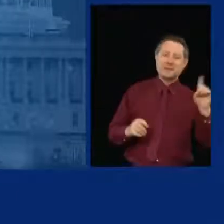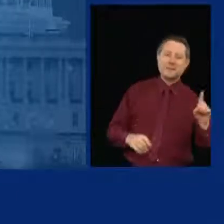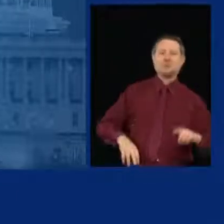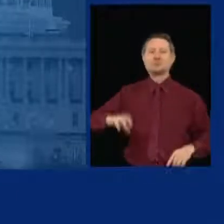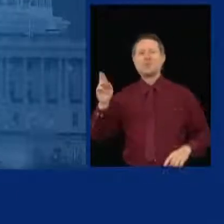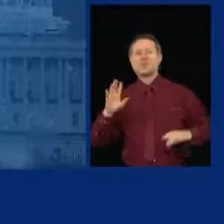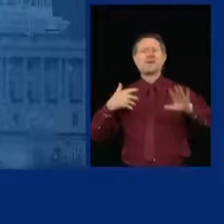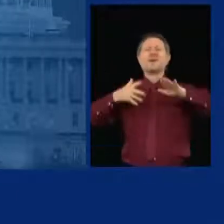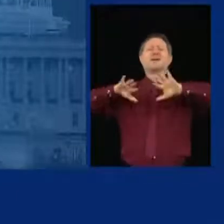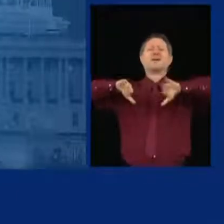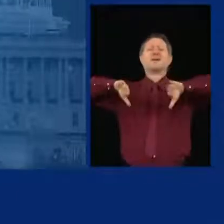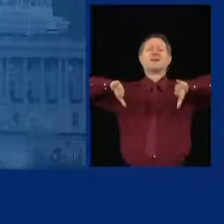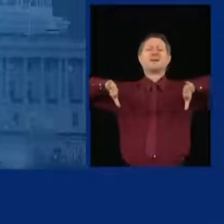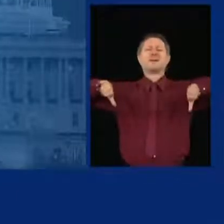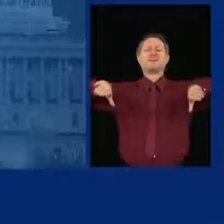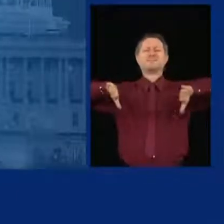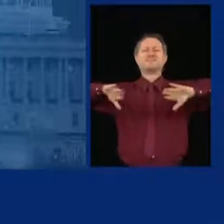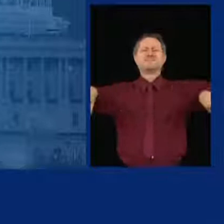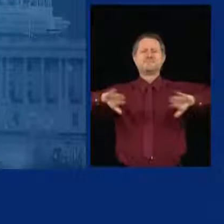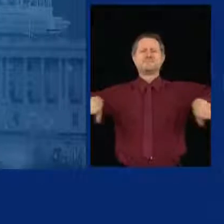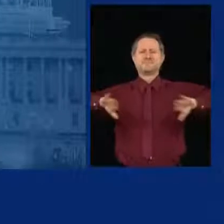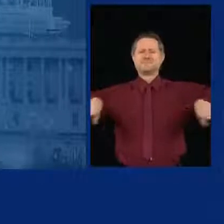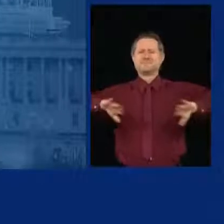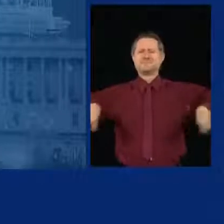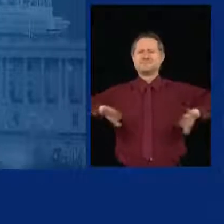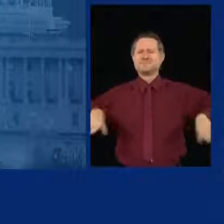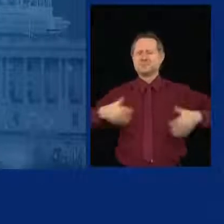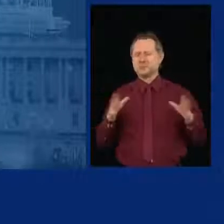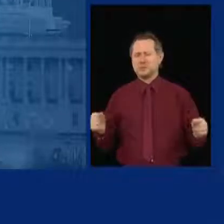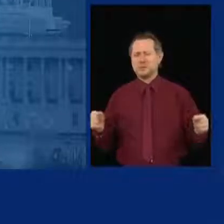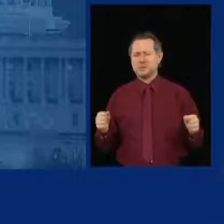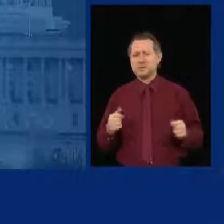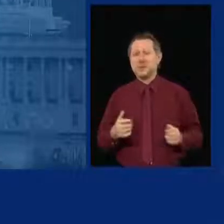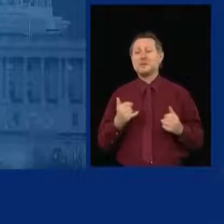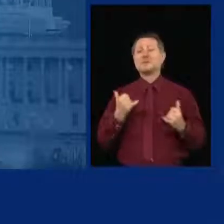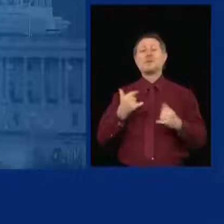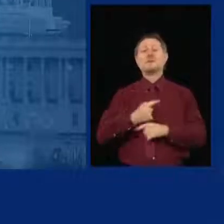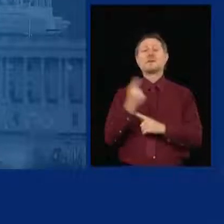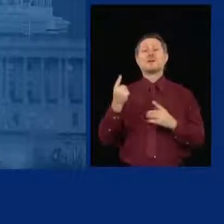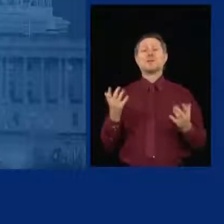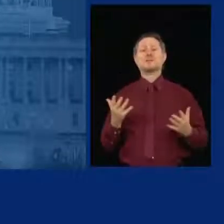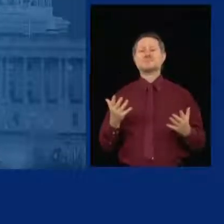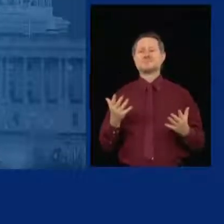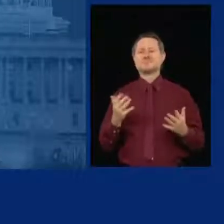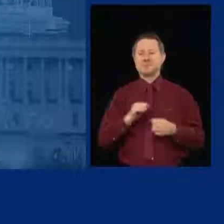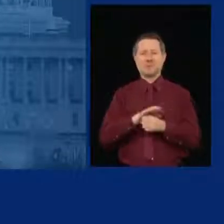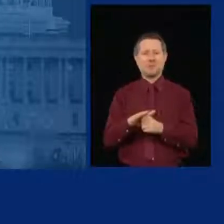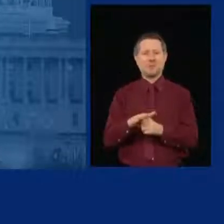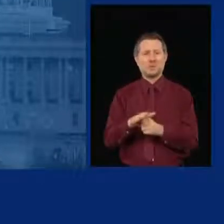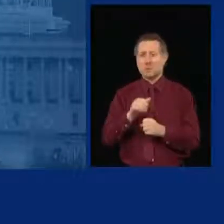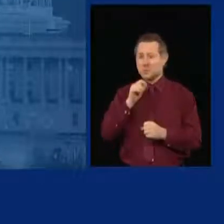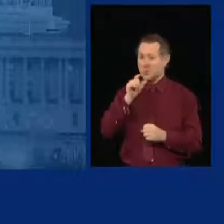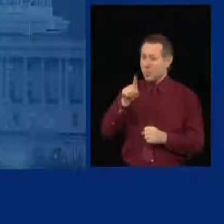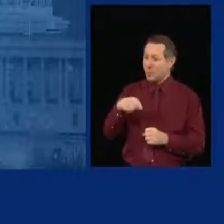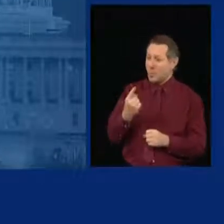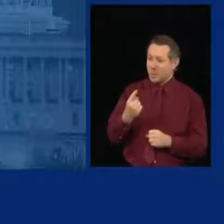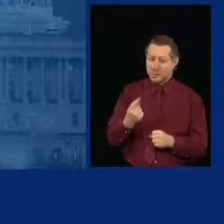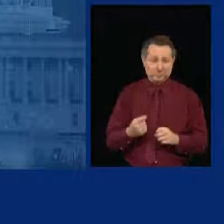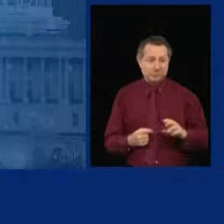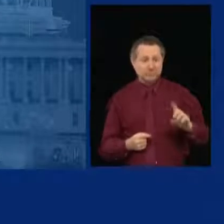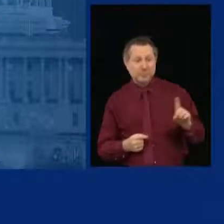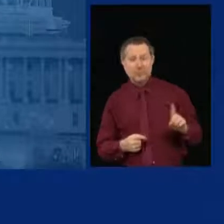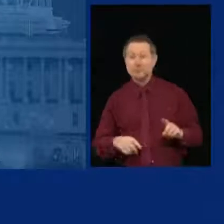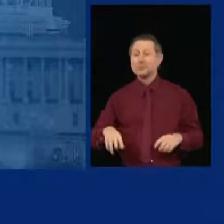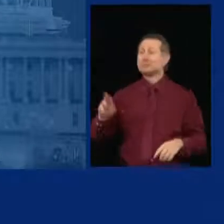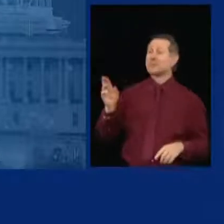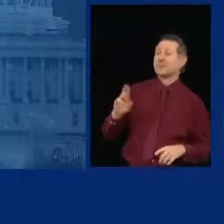a moment in this government, in this country, where it's not about politics,